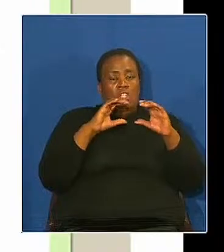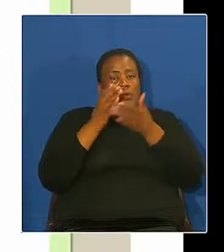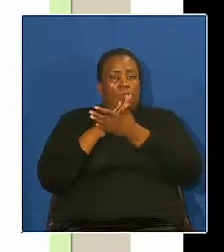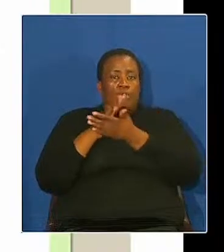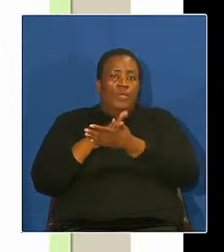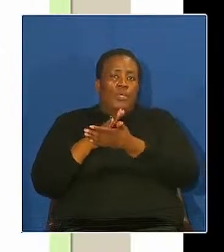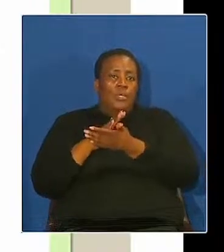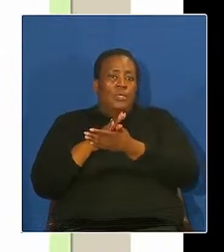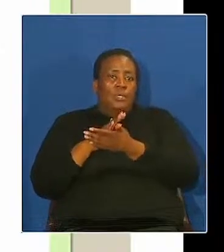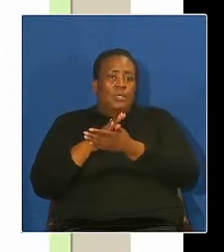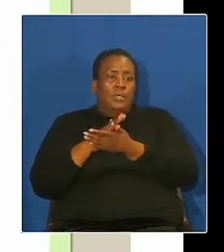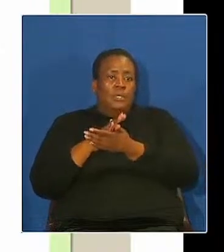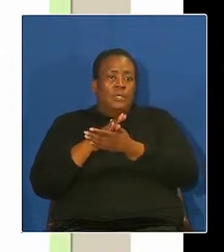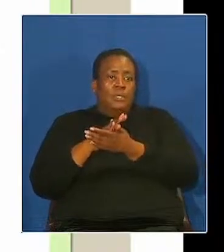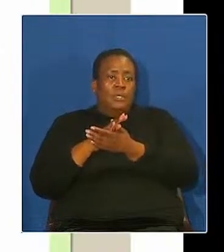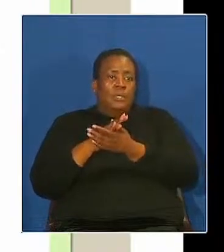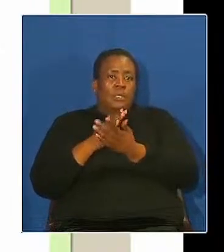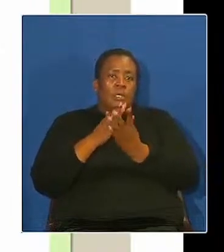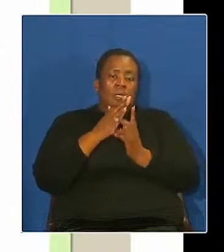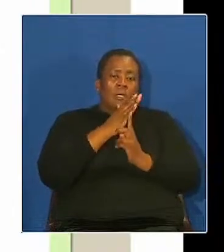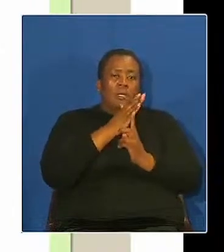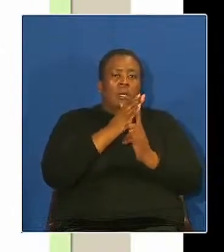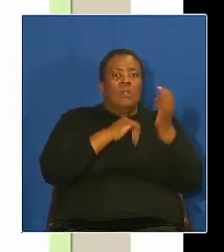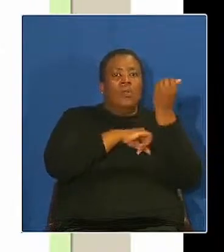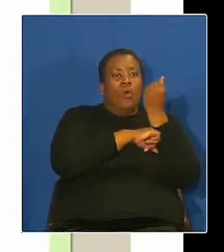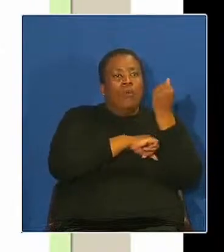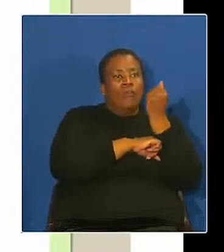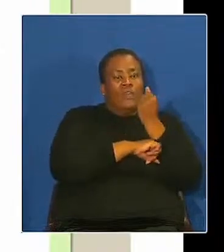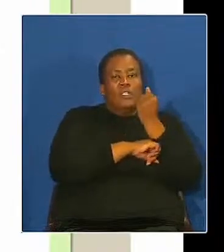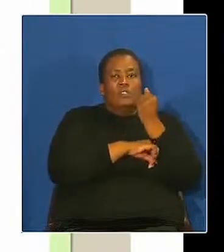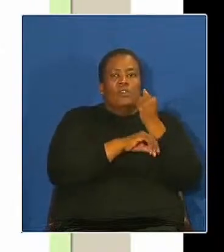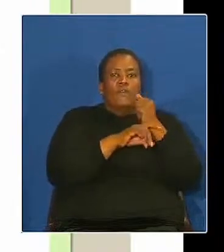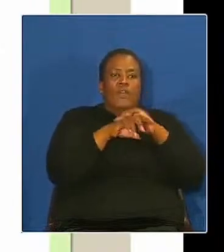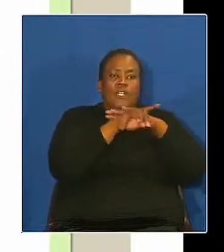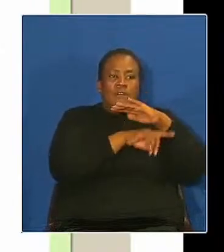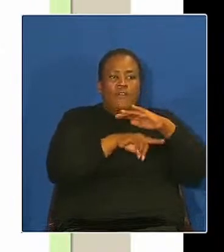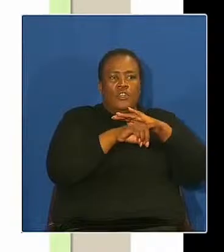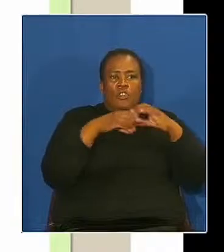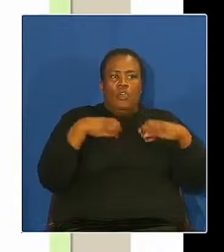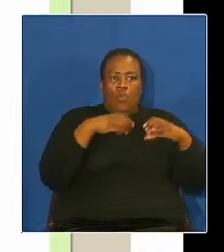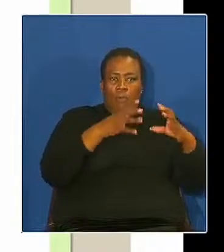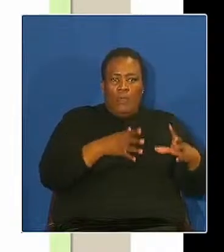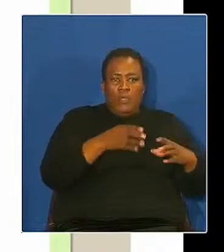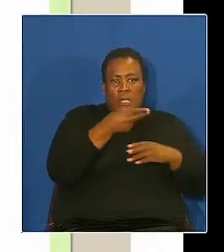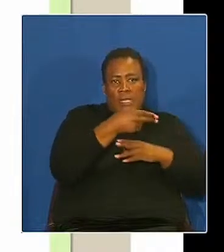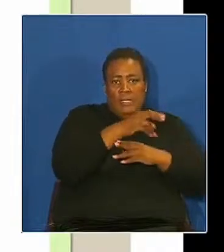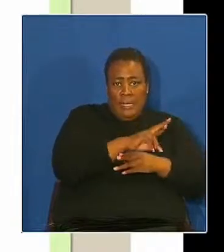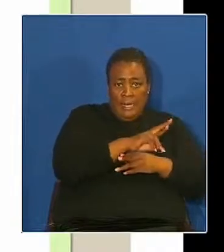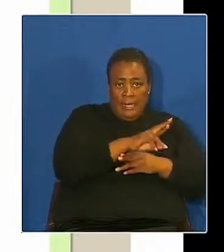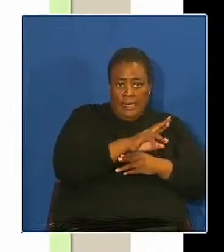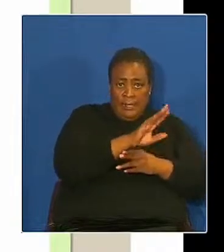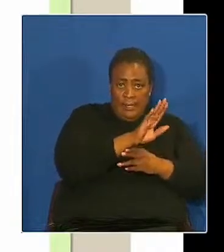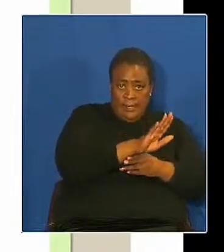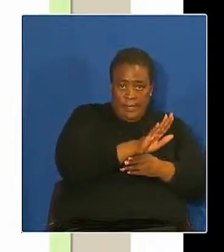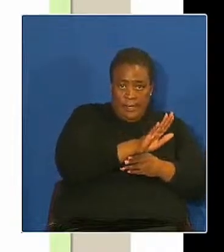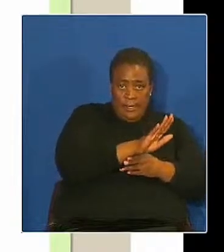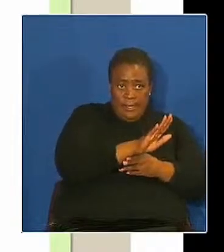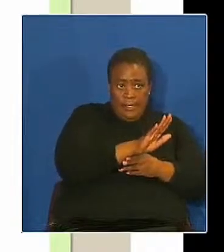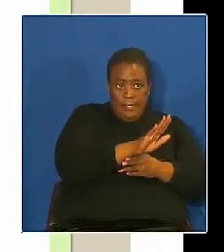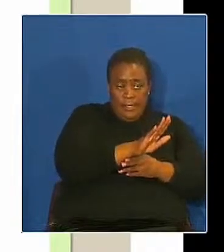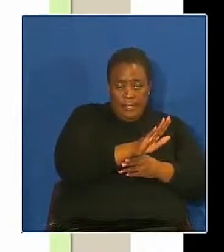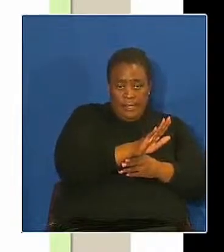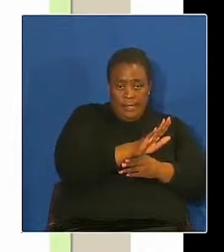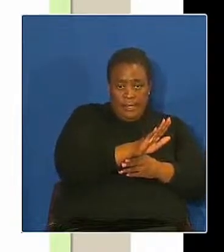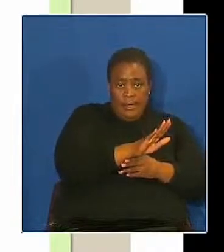between the Office of the Divisional Commissioner, Human Resource Management,